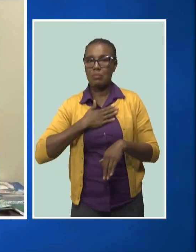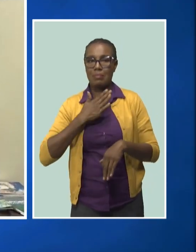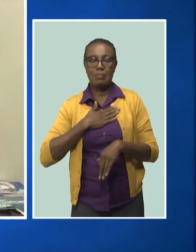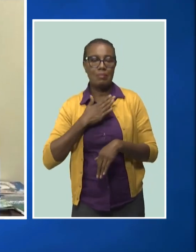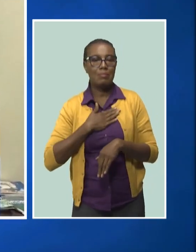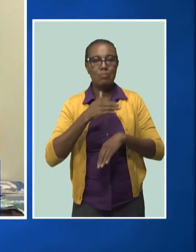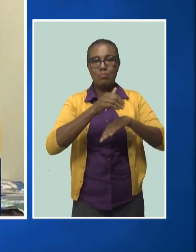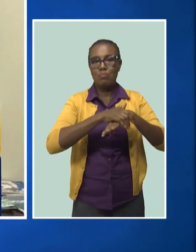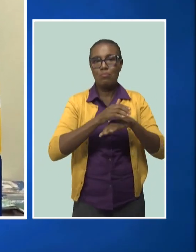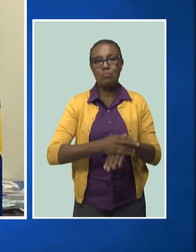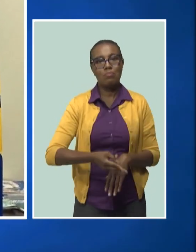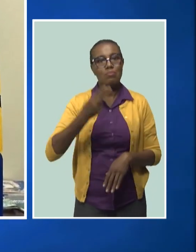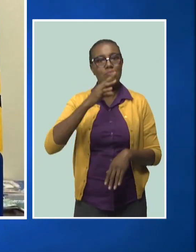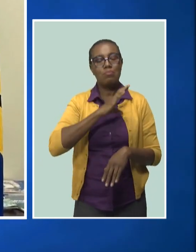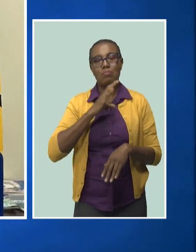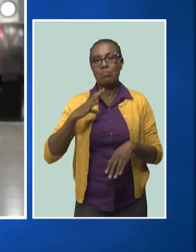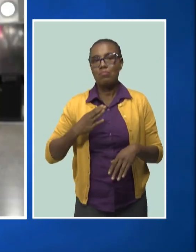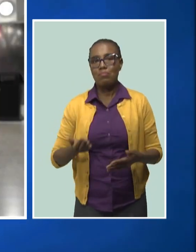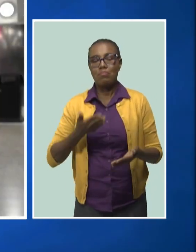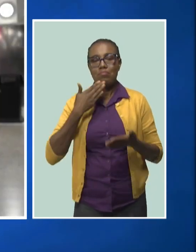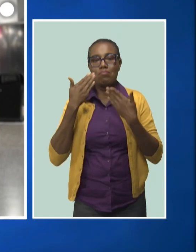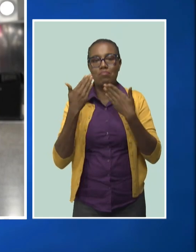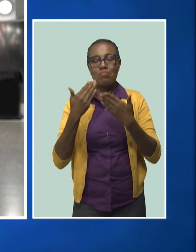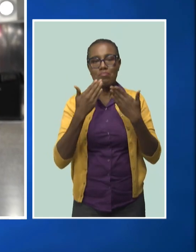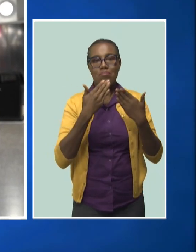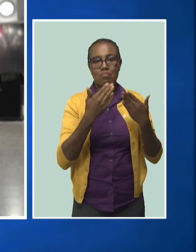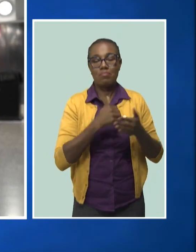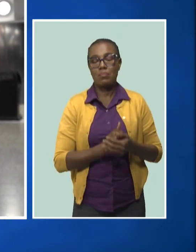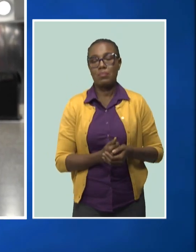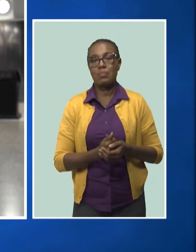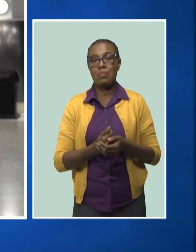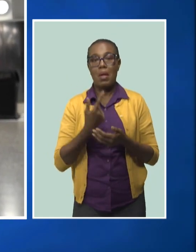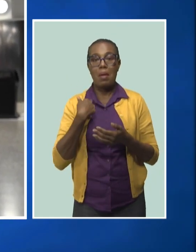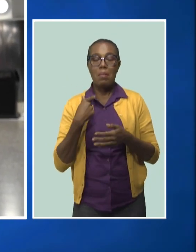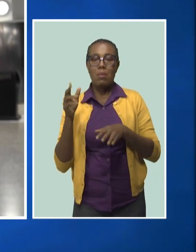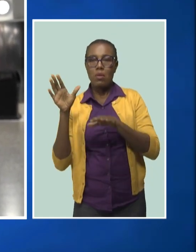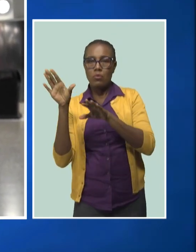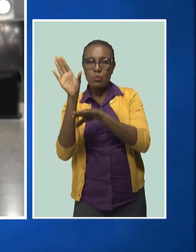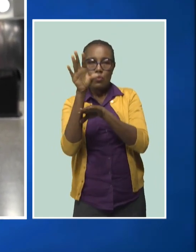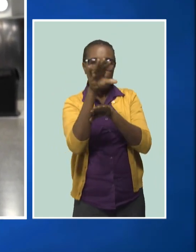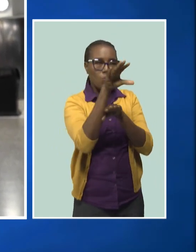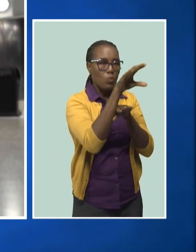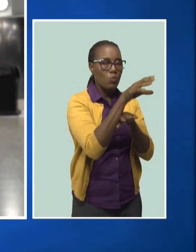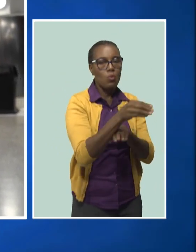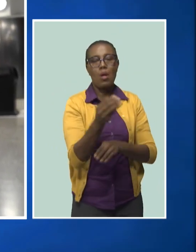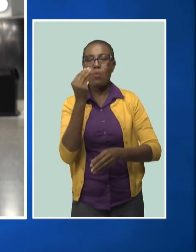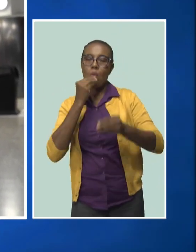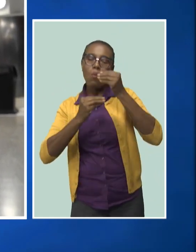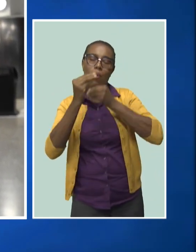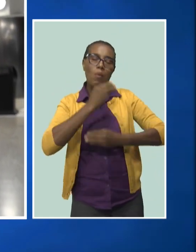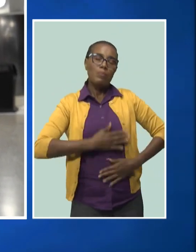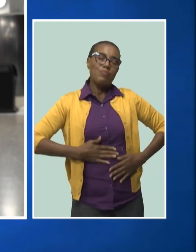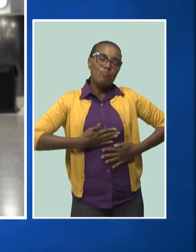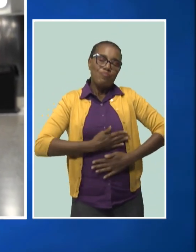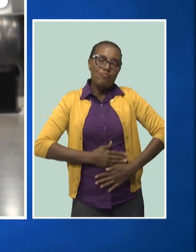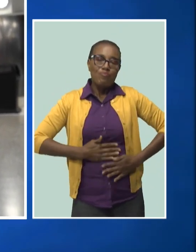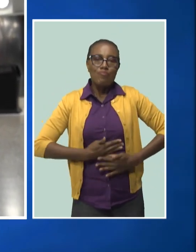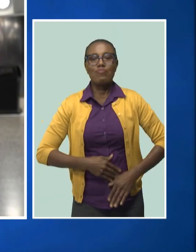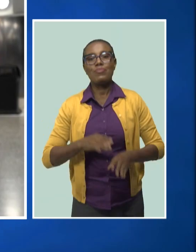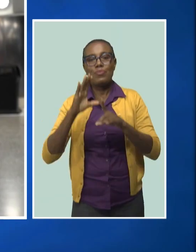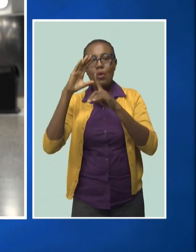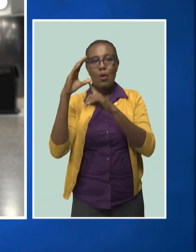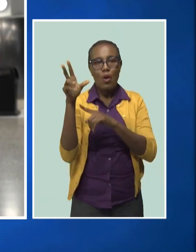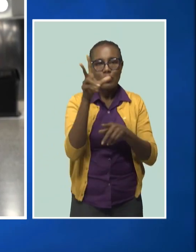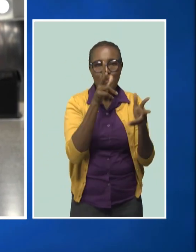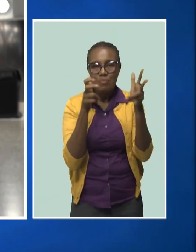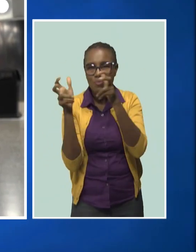Commission for this amazing opportunity. On a personal note, I hope to take in as many sights, eat as much food, and take in as much culture as I